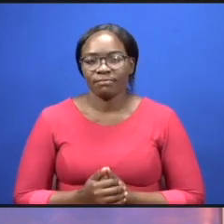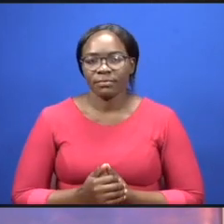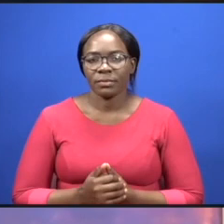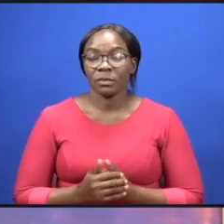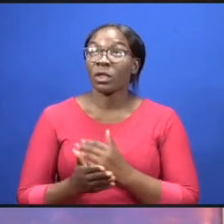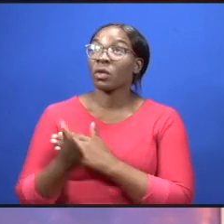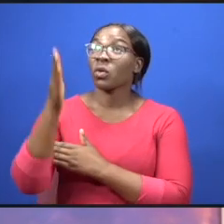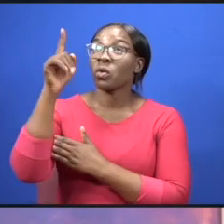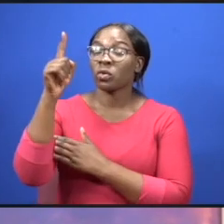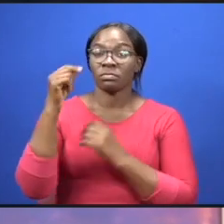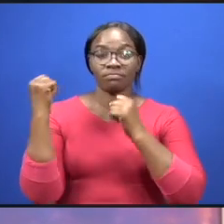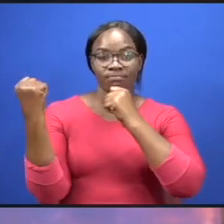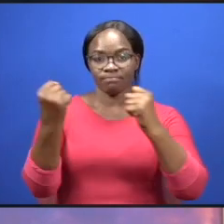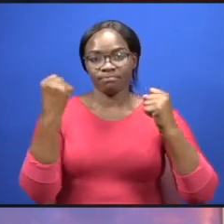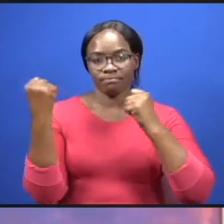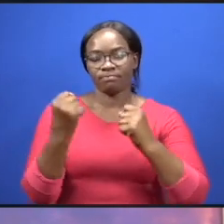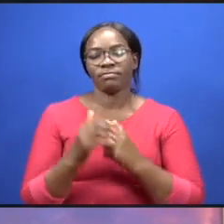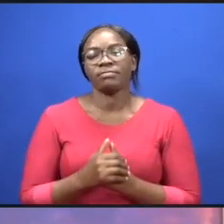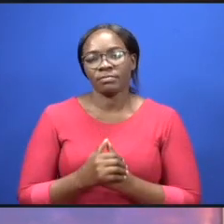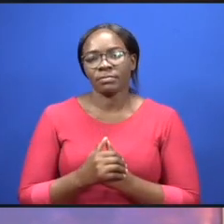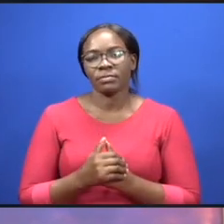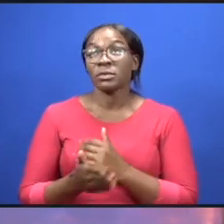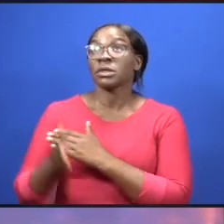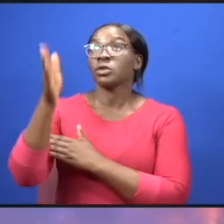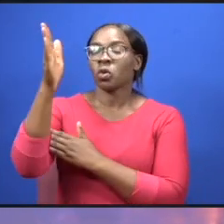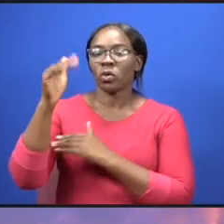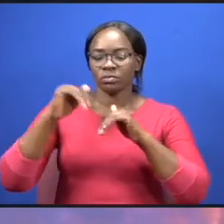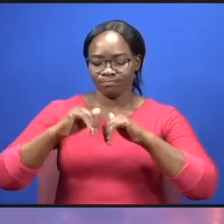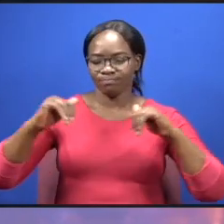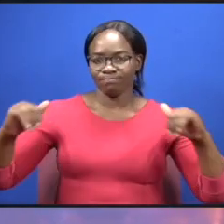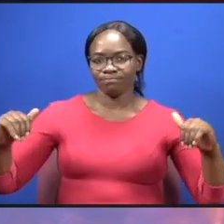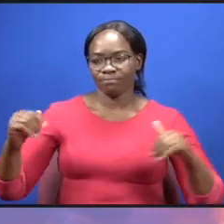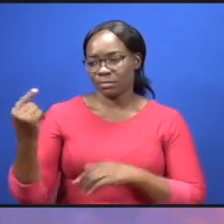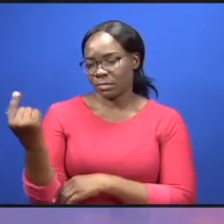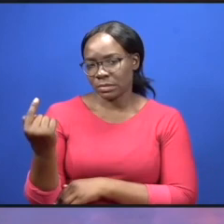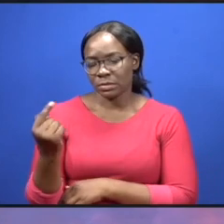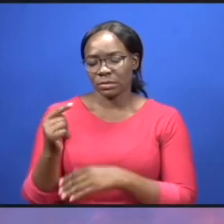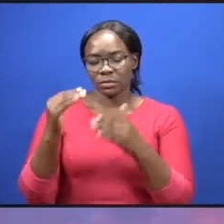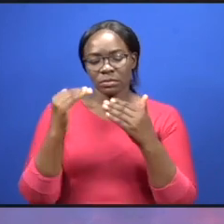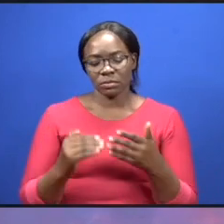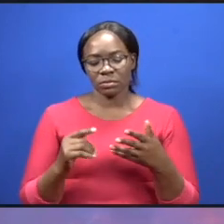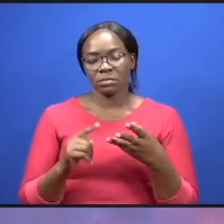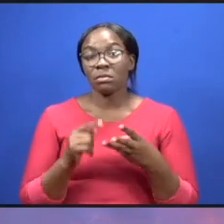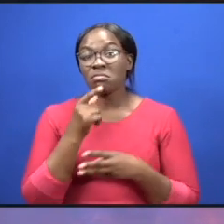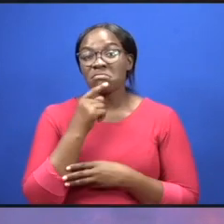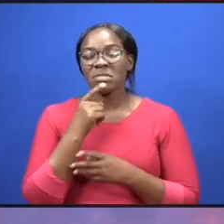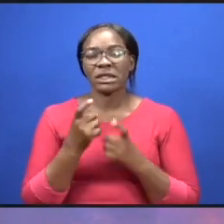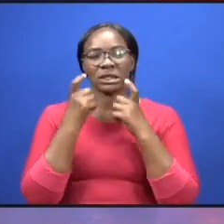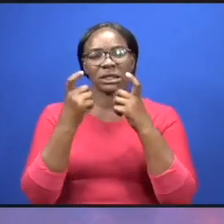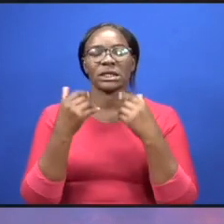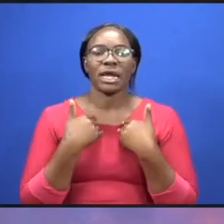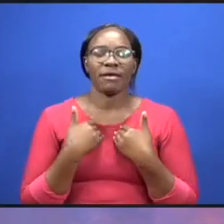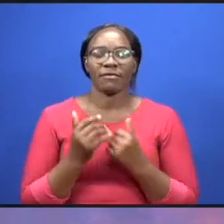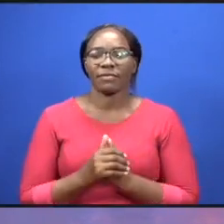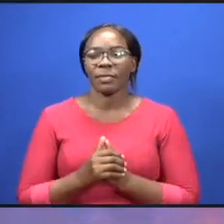God is sovereign. God is set apart. And thirdly, man is sinful.